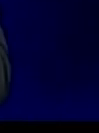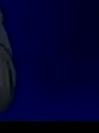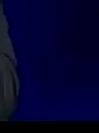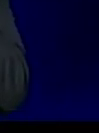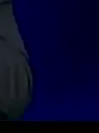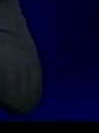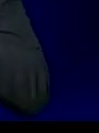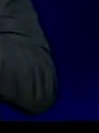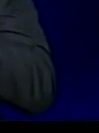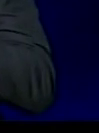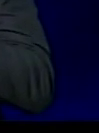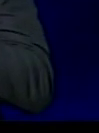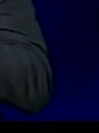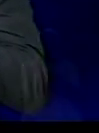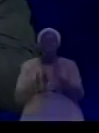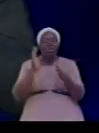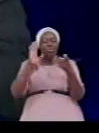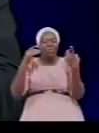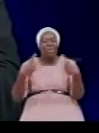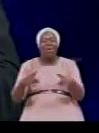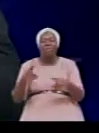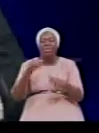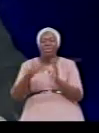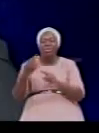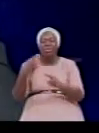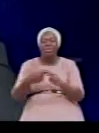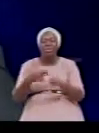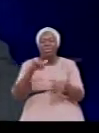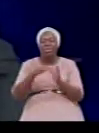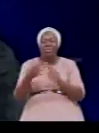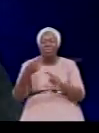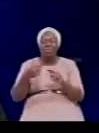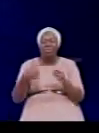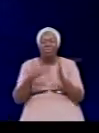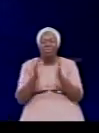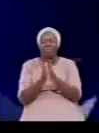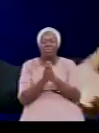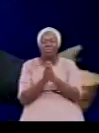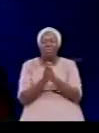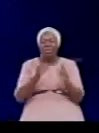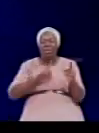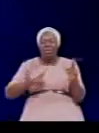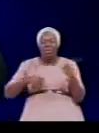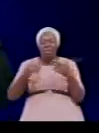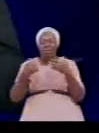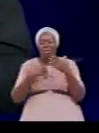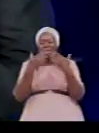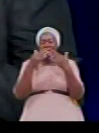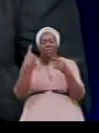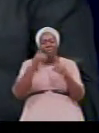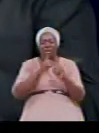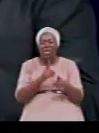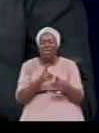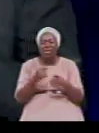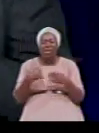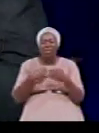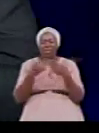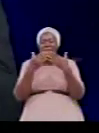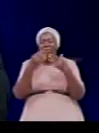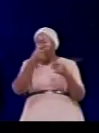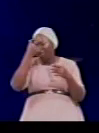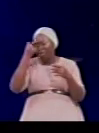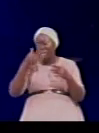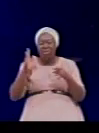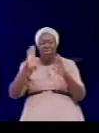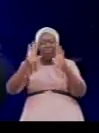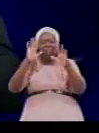in Jesus' name. In Jesus' name we pray. Lord, we thank you because we know you've answered. We thank you because there shall be